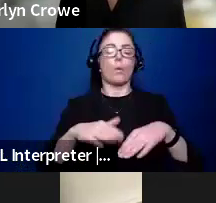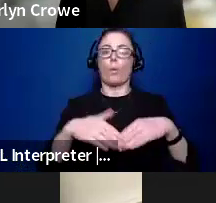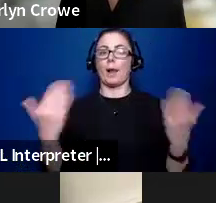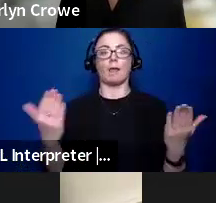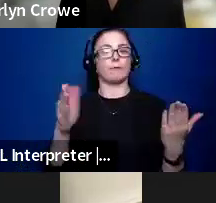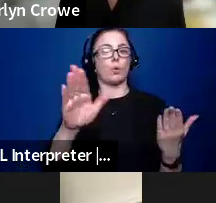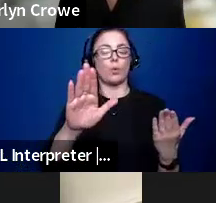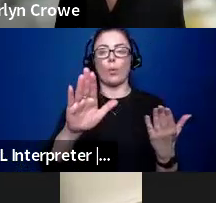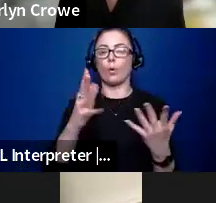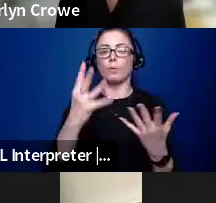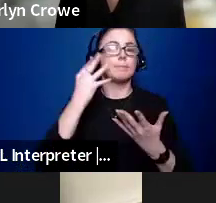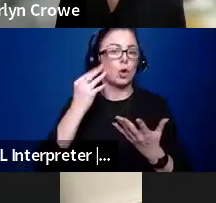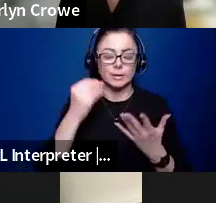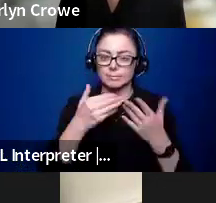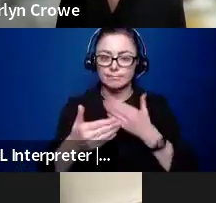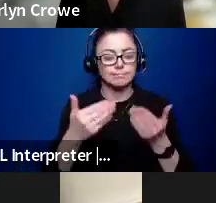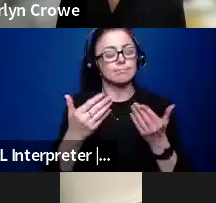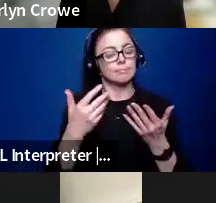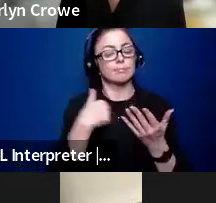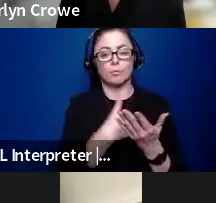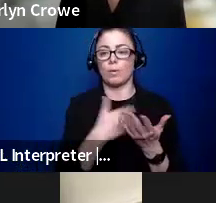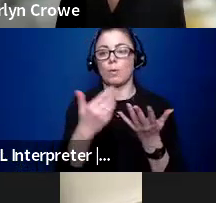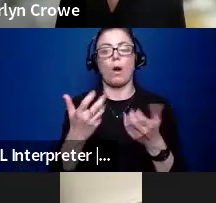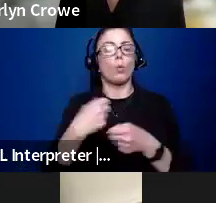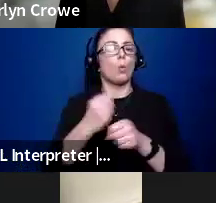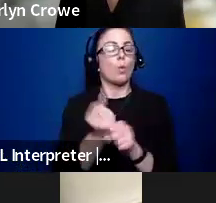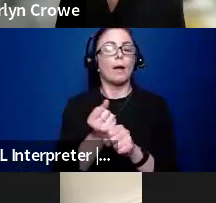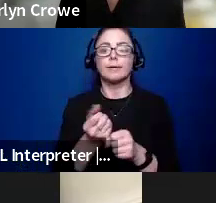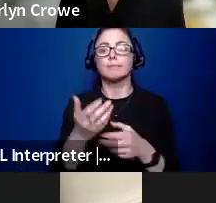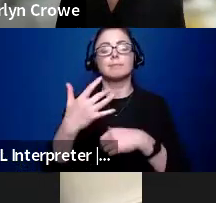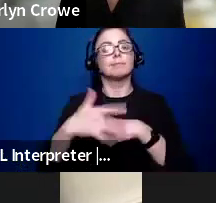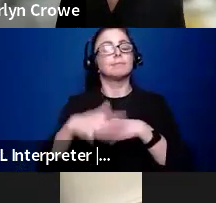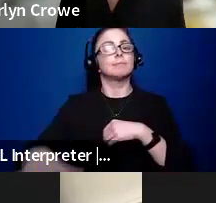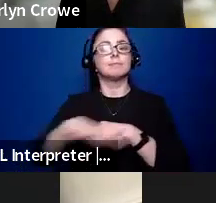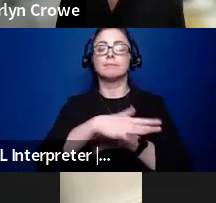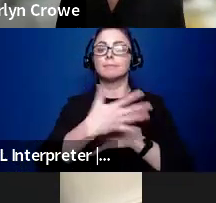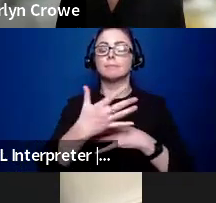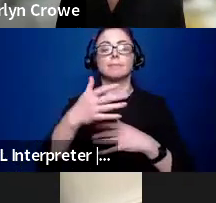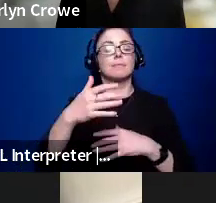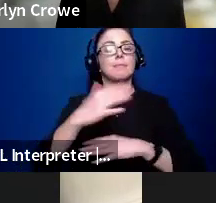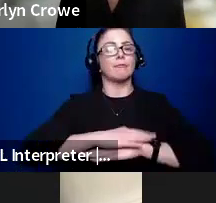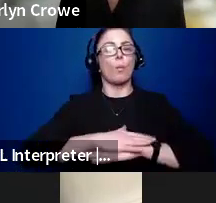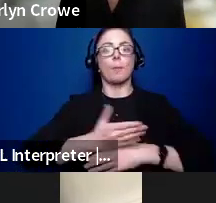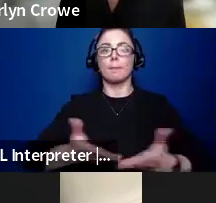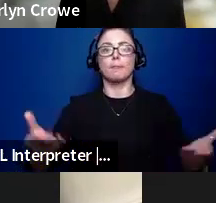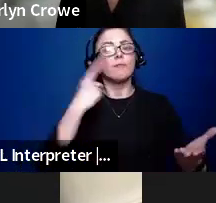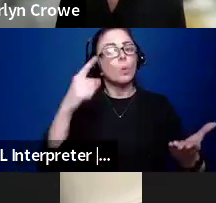this is a platform for you, and we have a couple different ways that you can make comment. We're